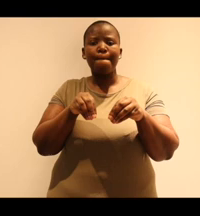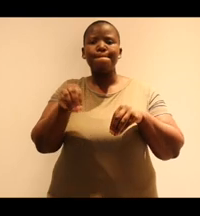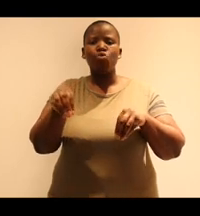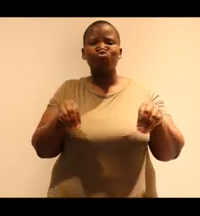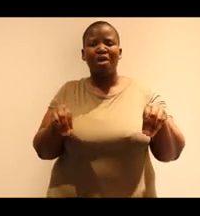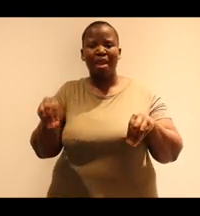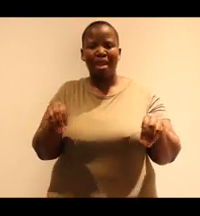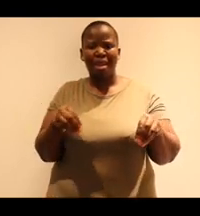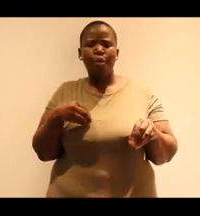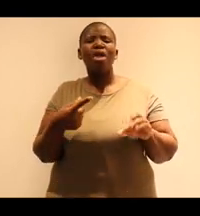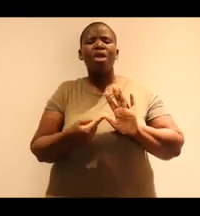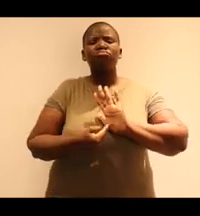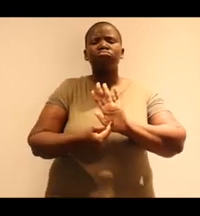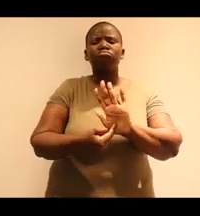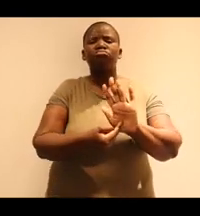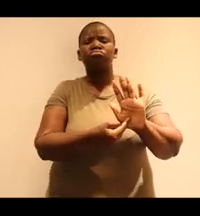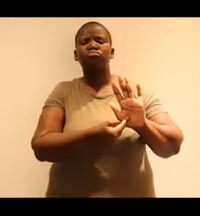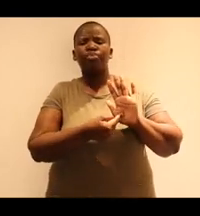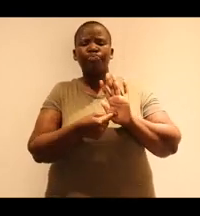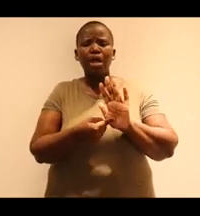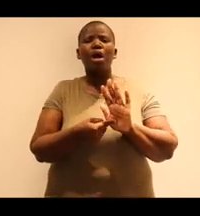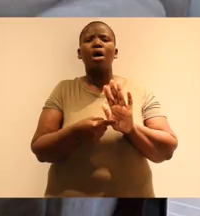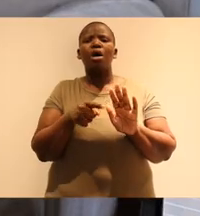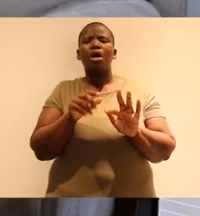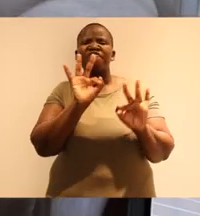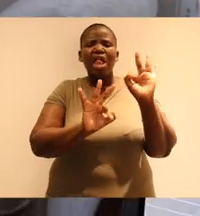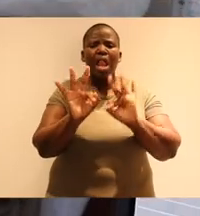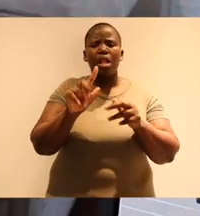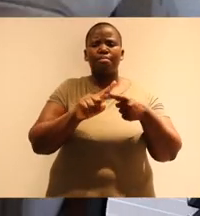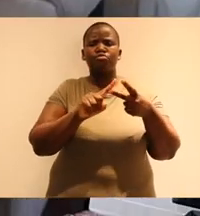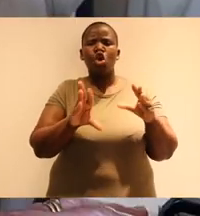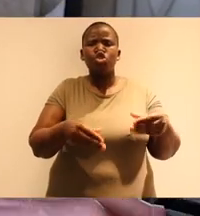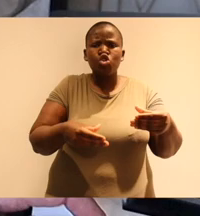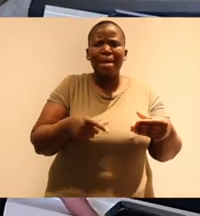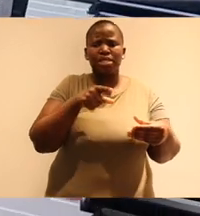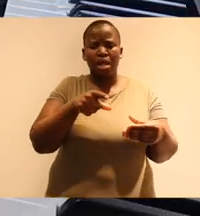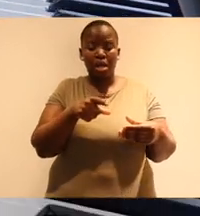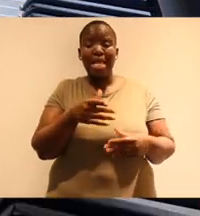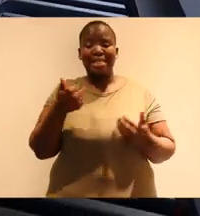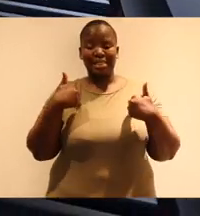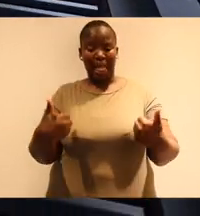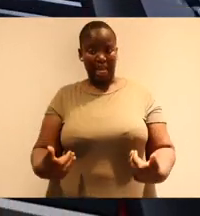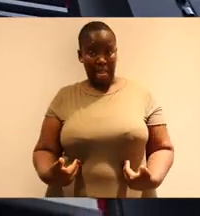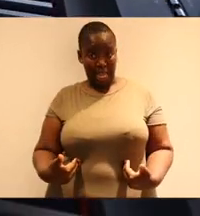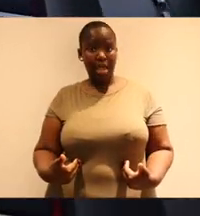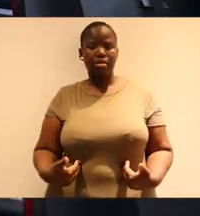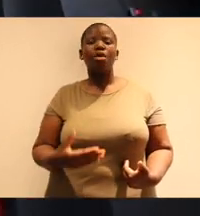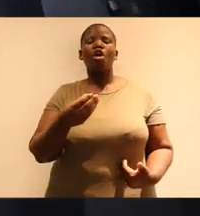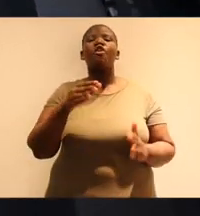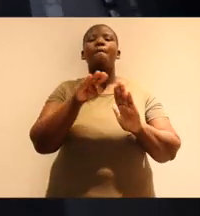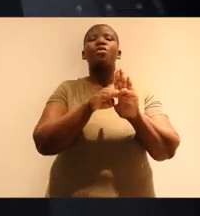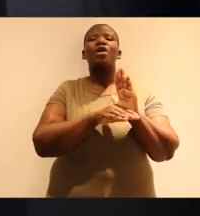presenting films and documentaries. On Sundays, we have a program called The Artist of the Week.